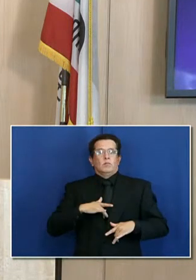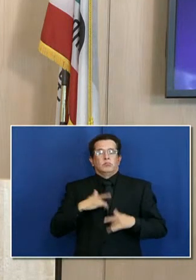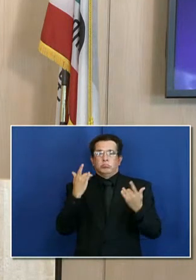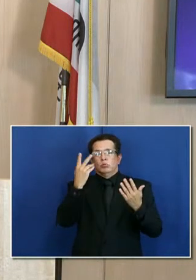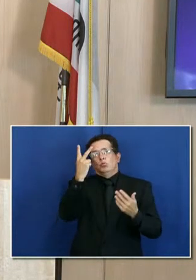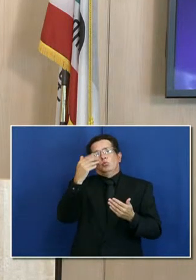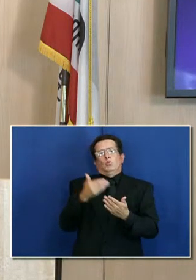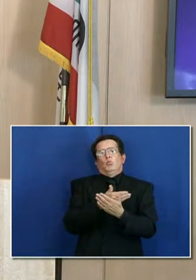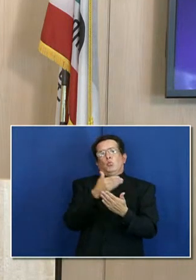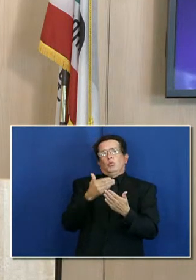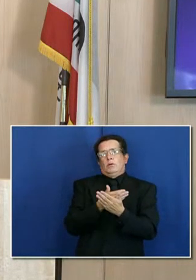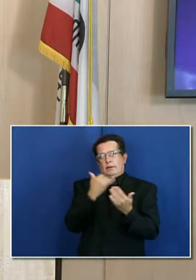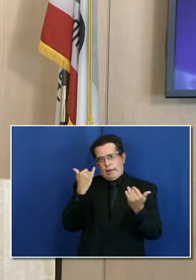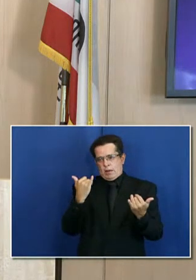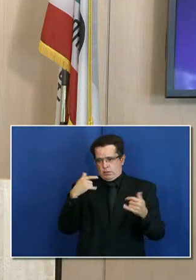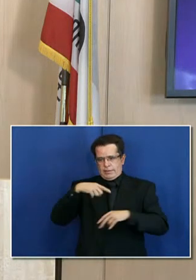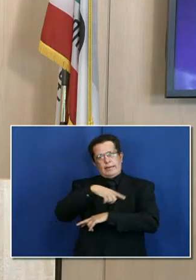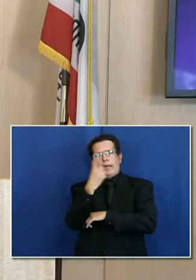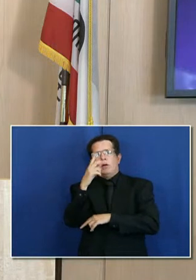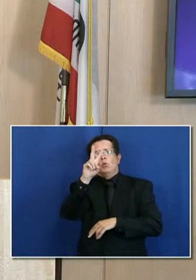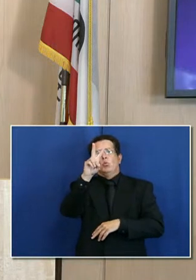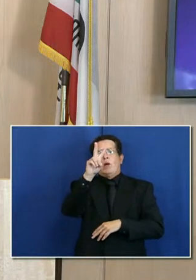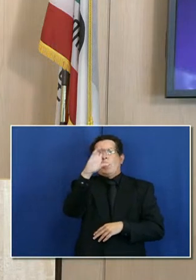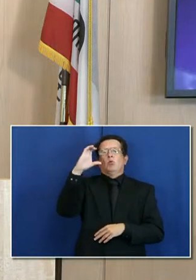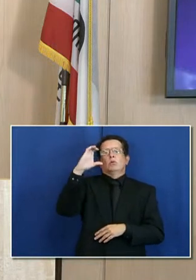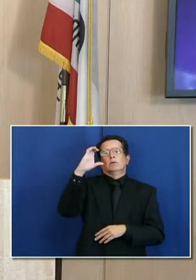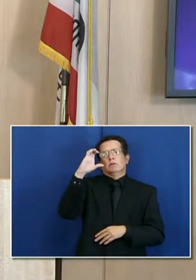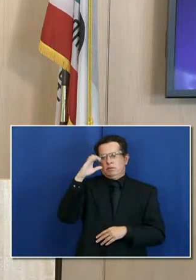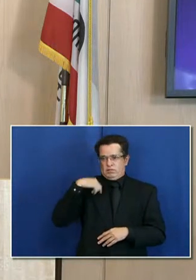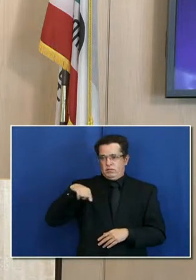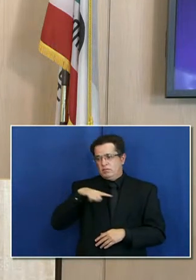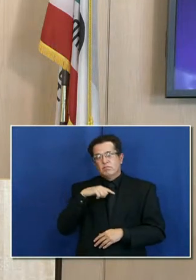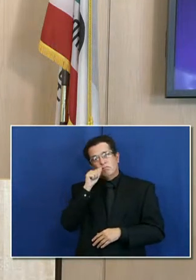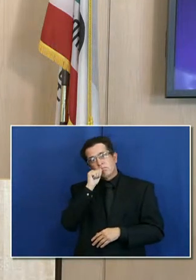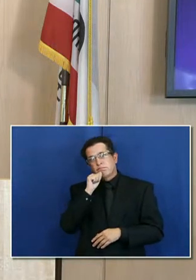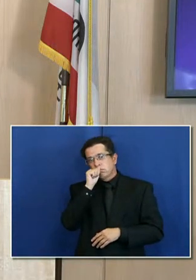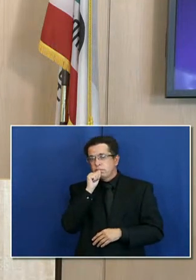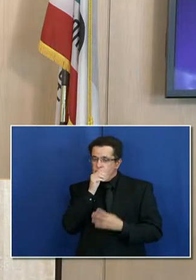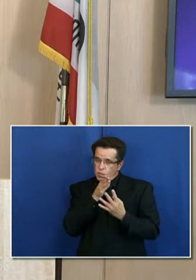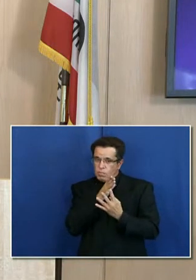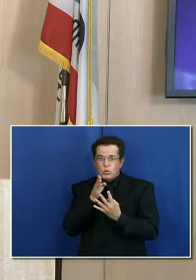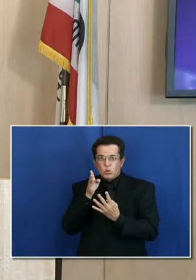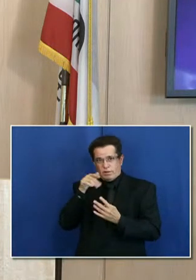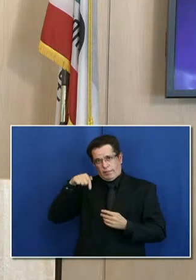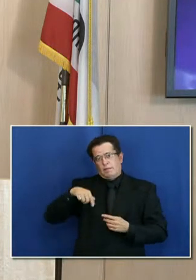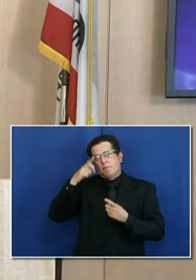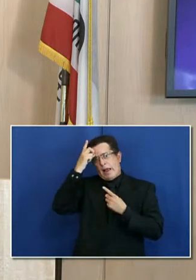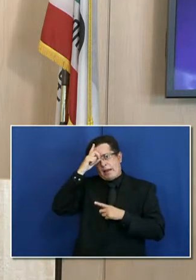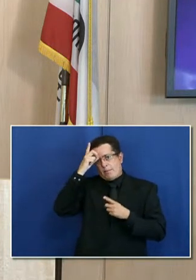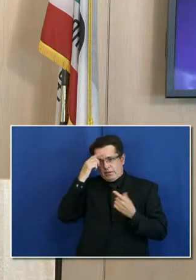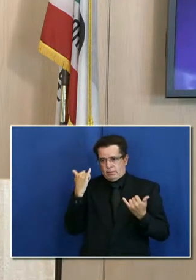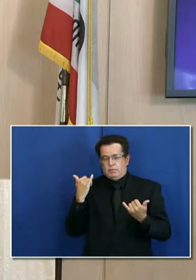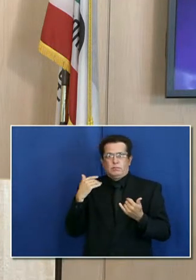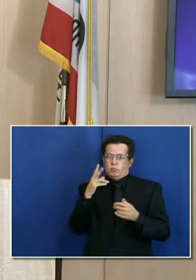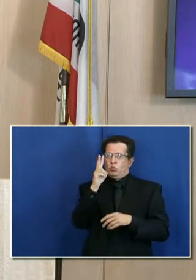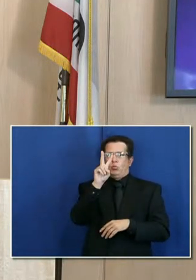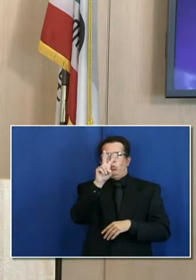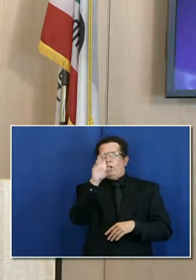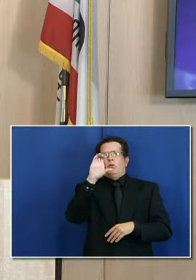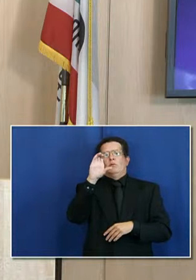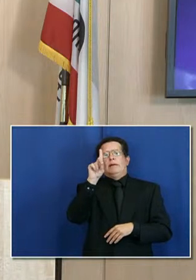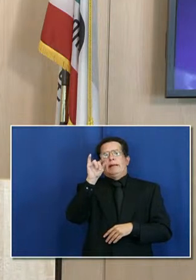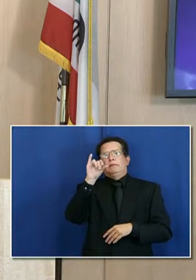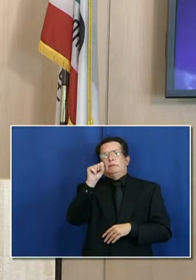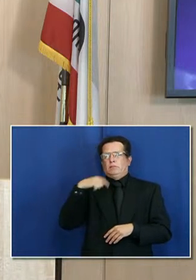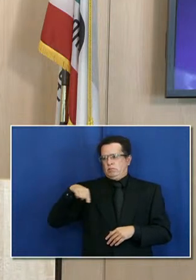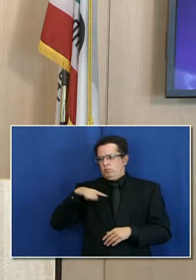fronts. First, this is day 200 in our journey through this COVID-19 pandemic. And second,